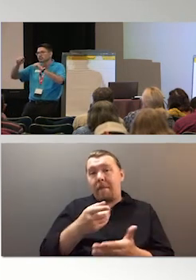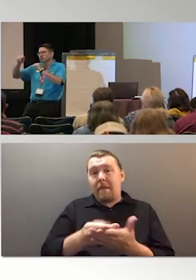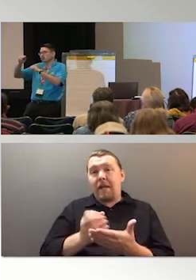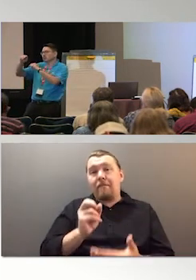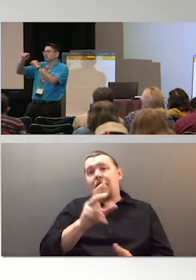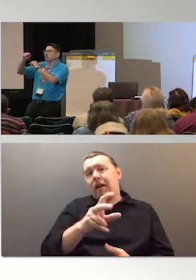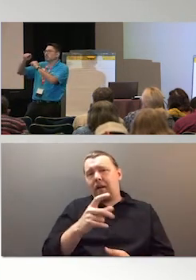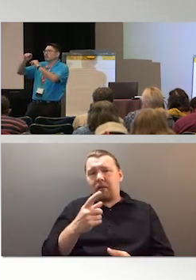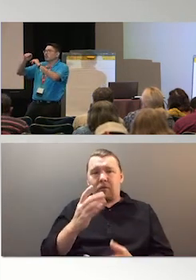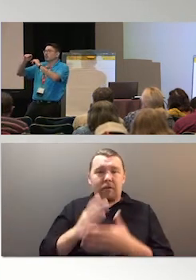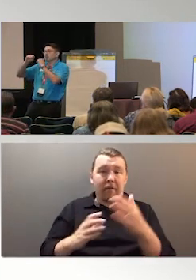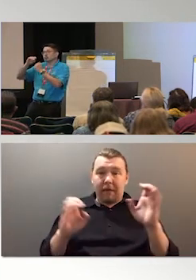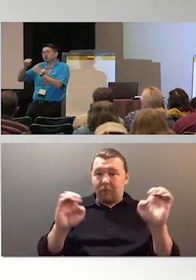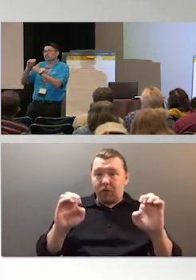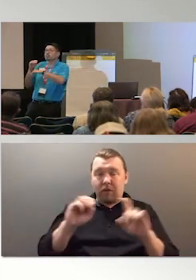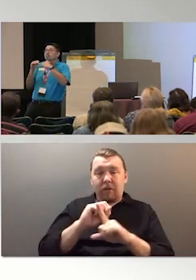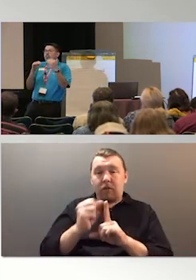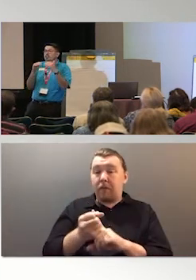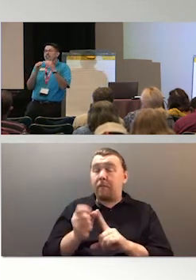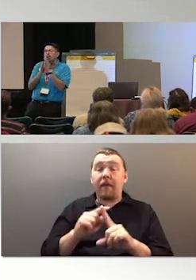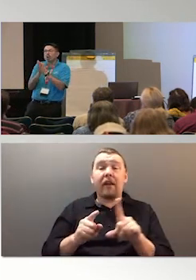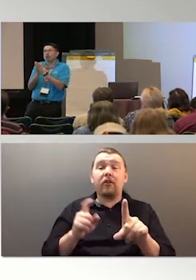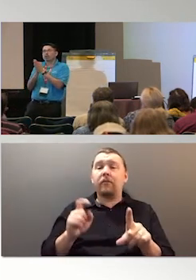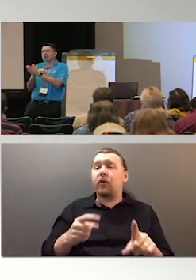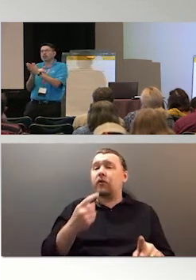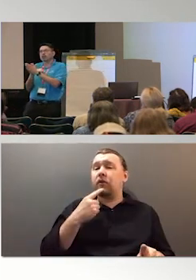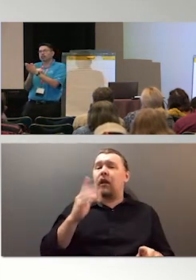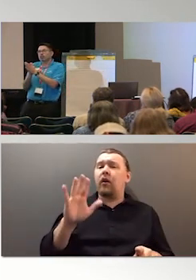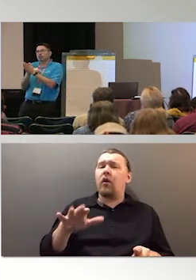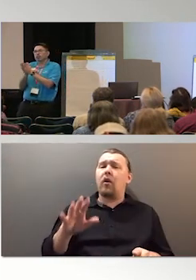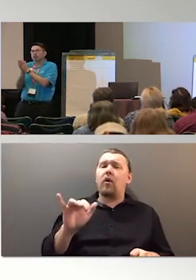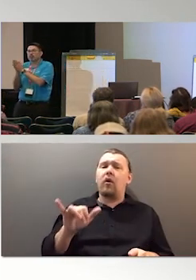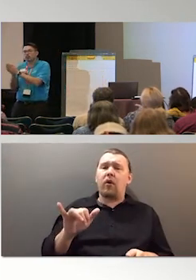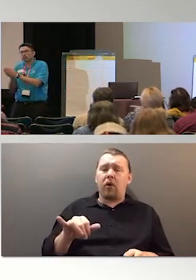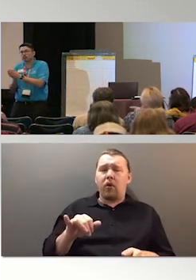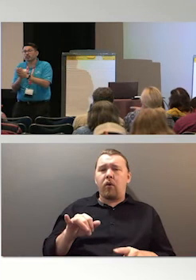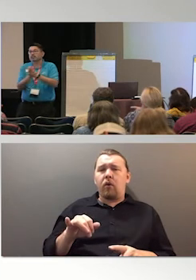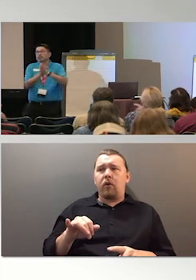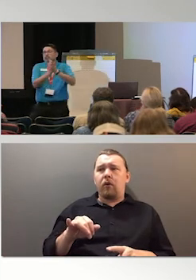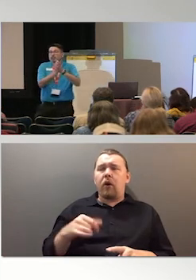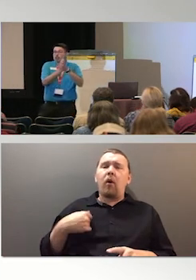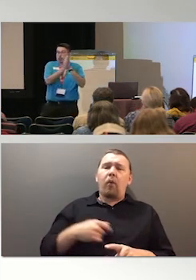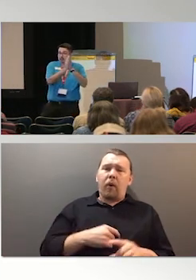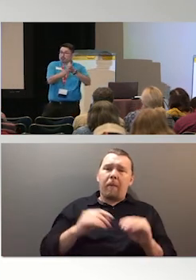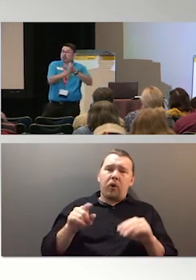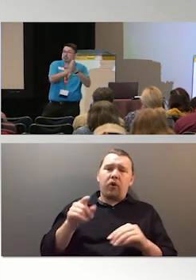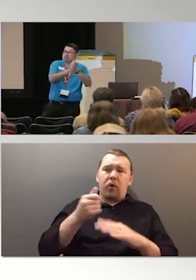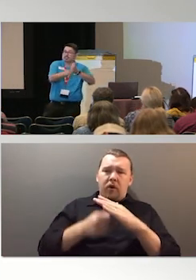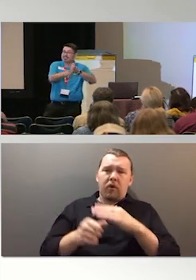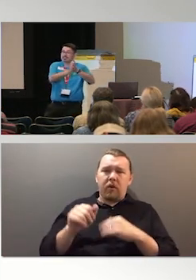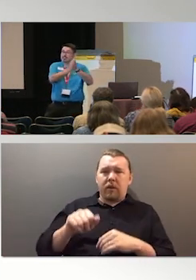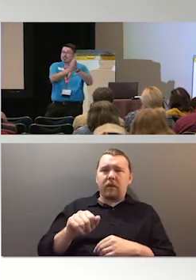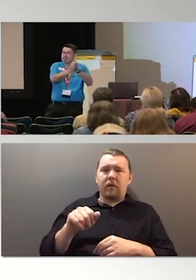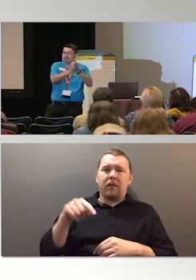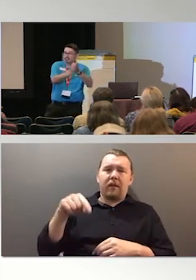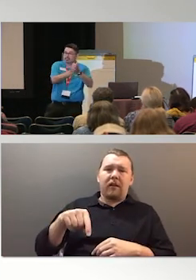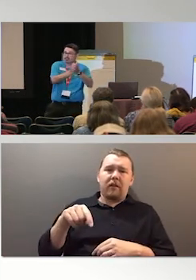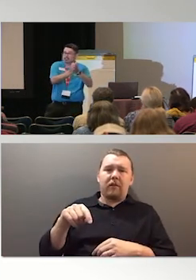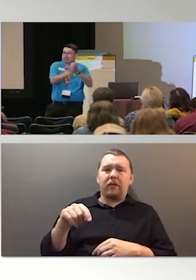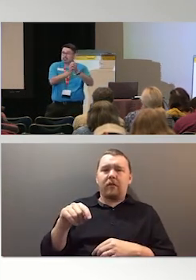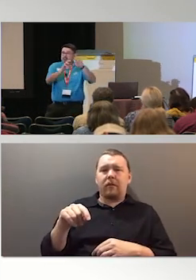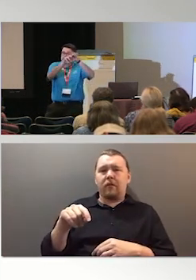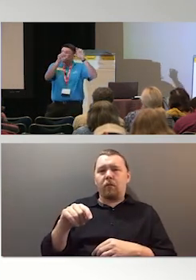emergency situation. What they're supposed to do is look and say, oh, look, we're going to put you under this Working Persons with